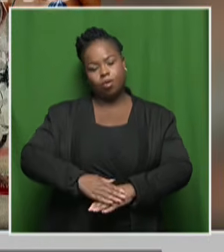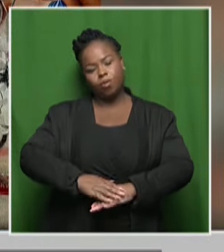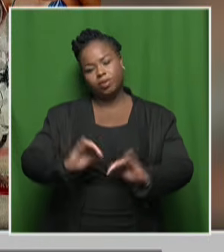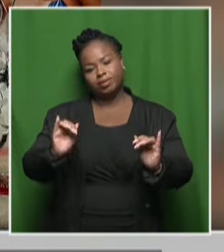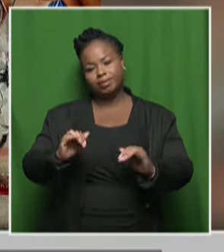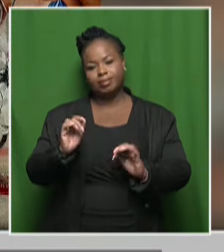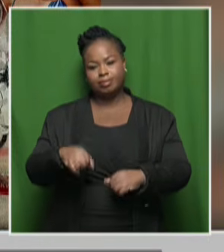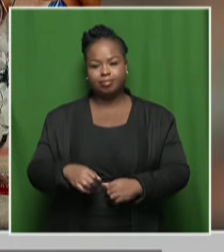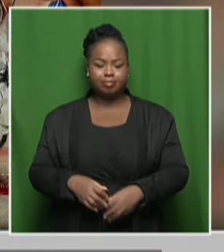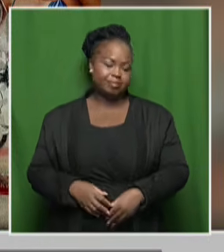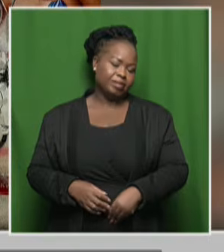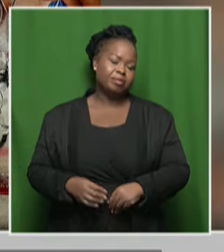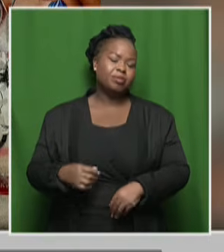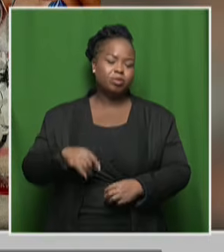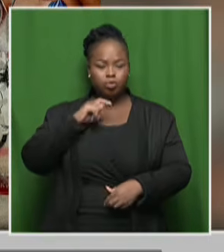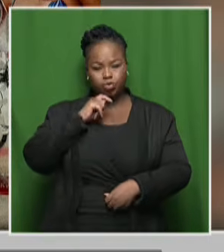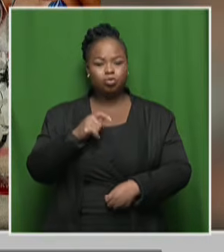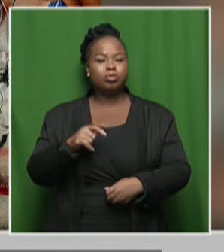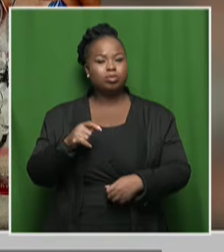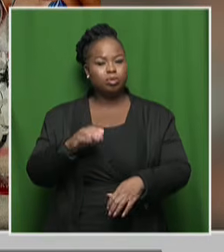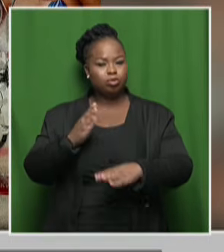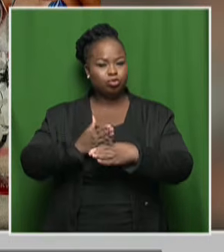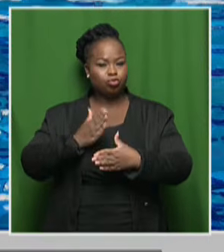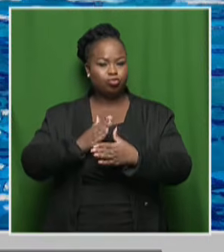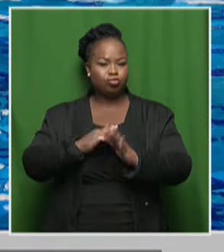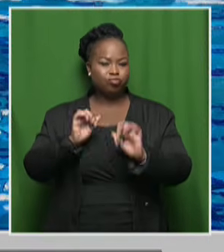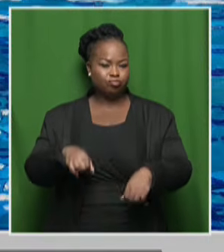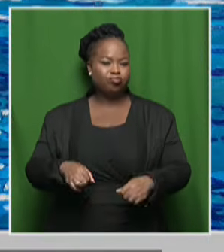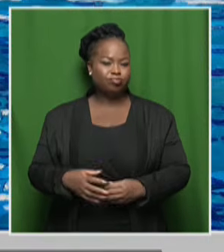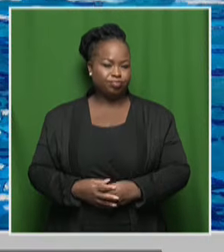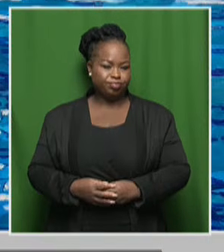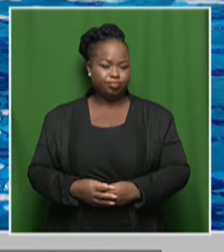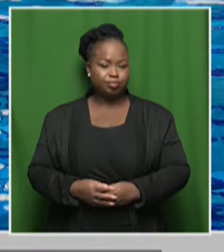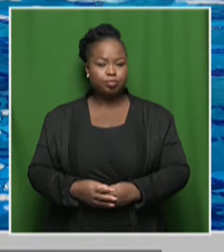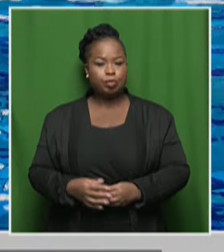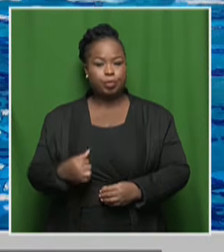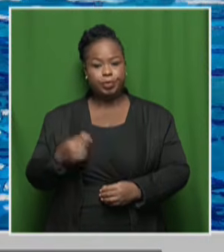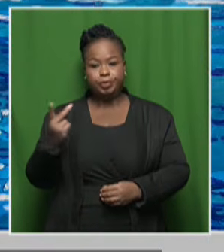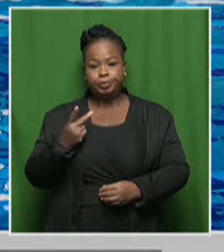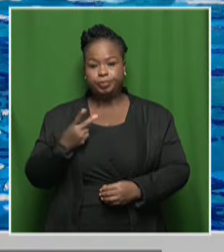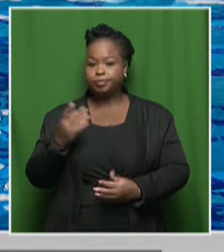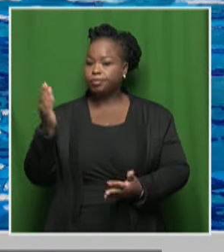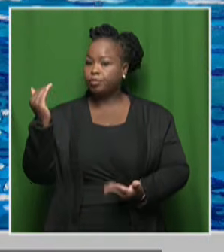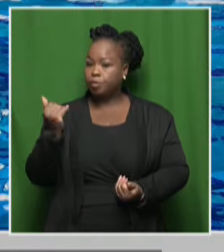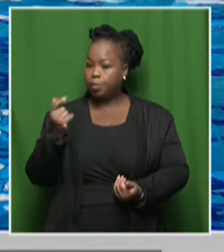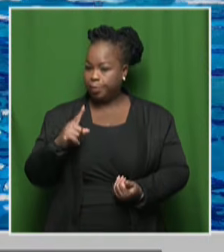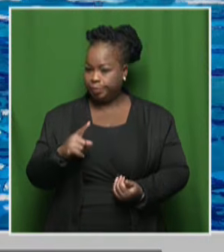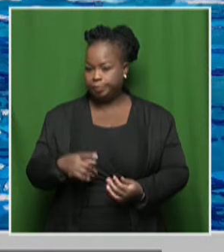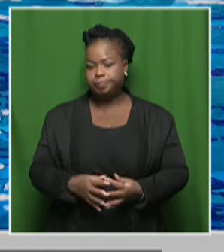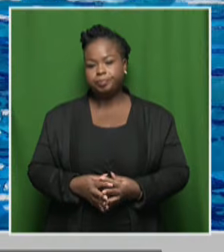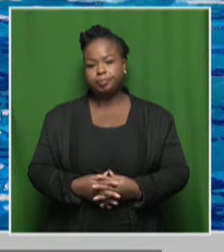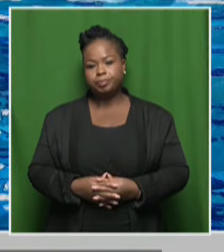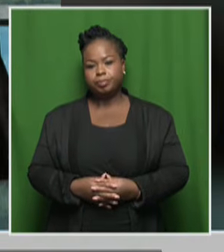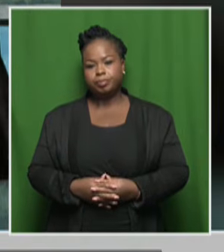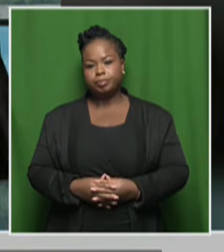even bigger? I have no doubt about it. And what you can expect also is